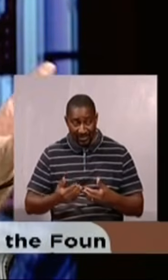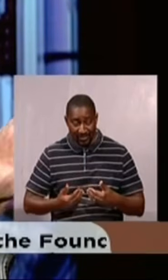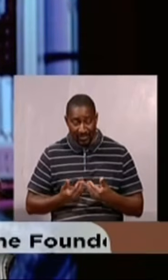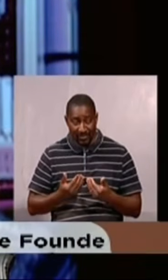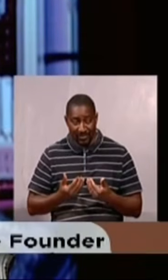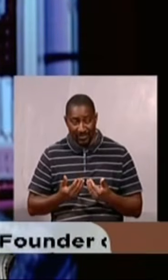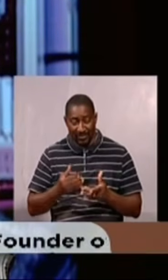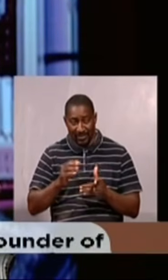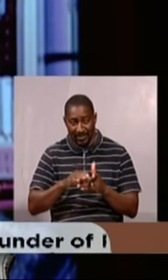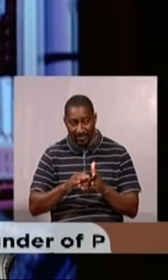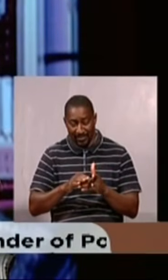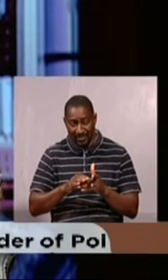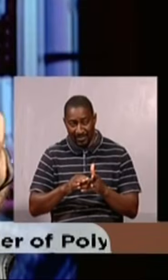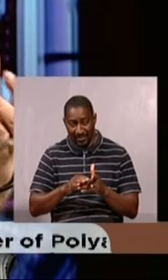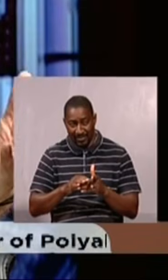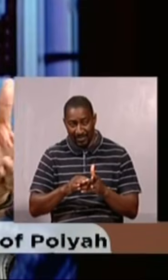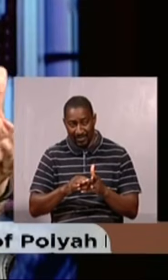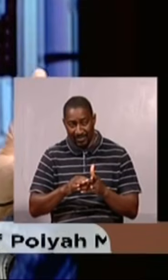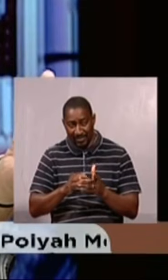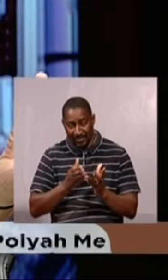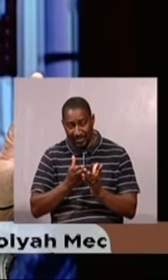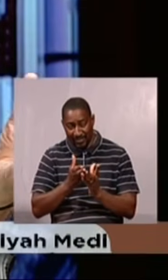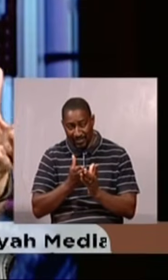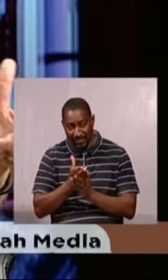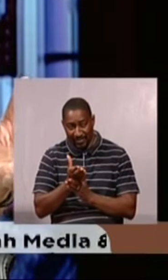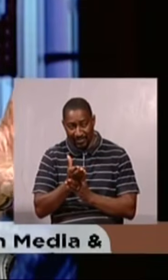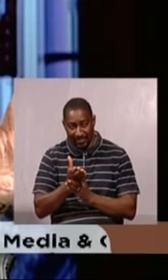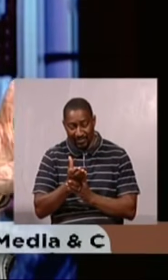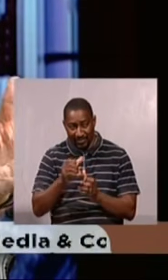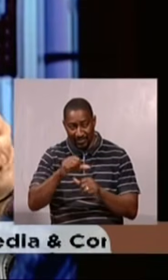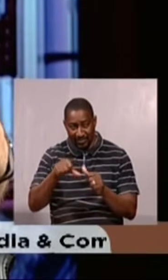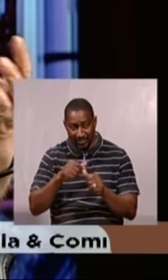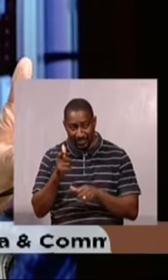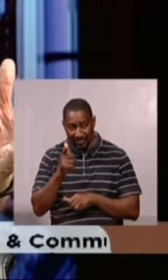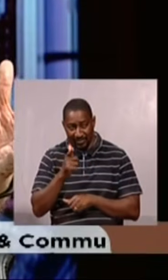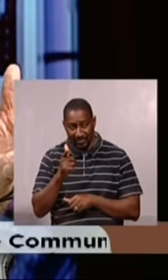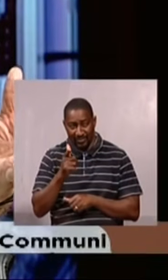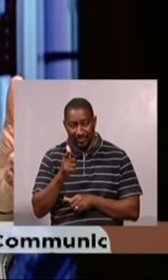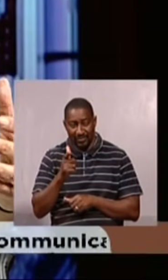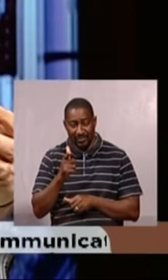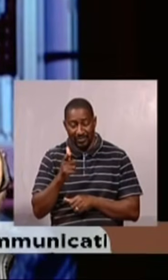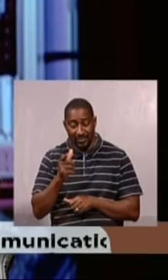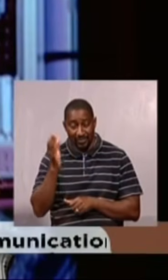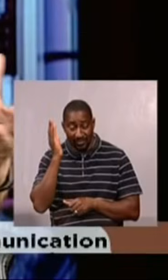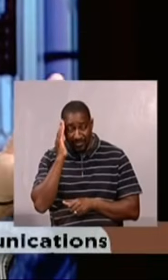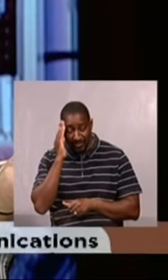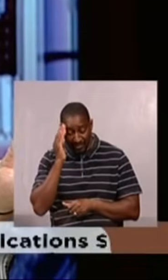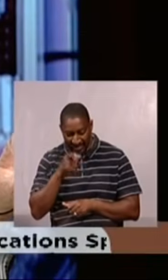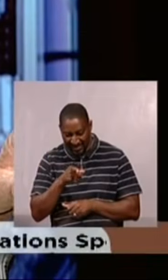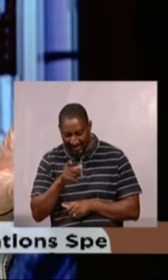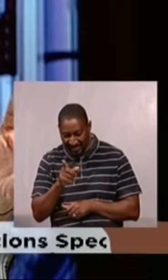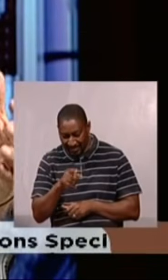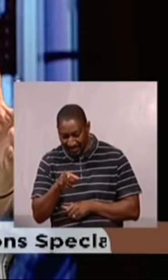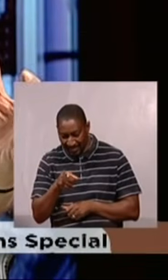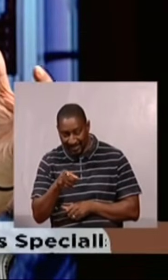activists, on social media verification and being able to, this literacy that we've talked about, being able to spot, but also try to encourage